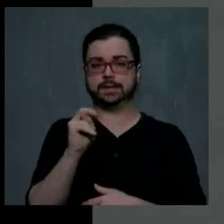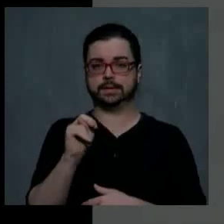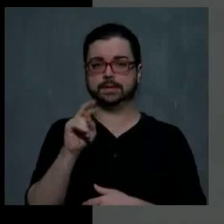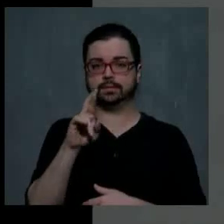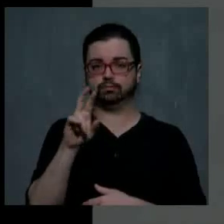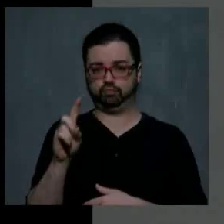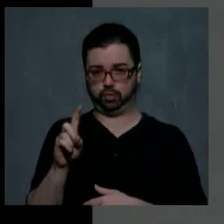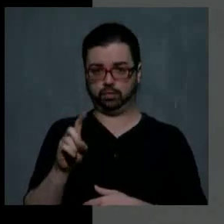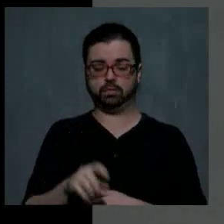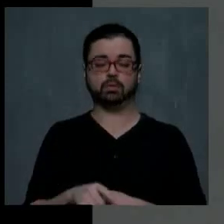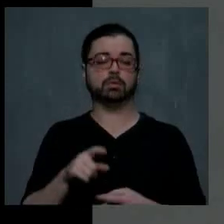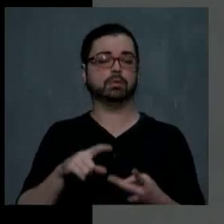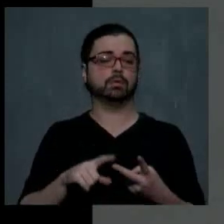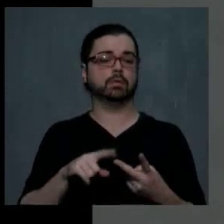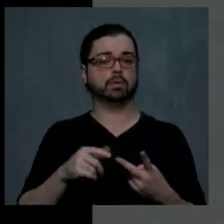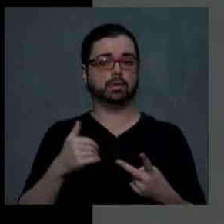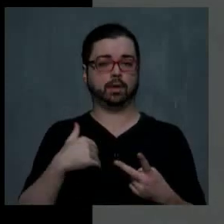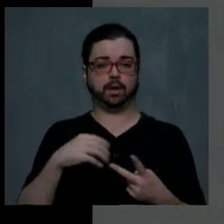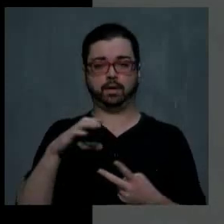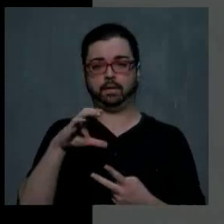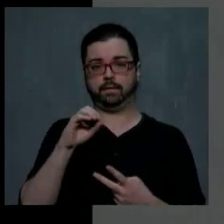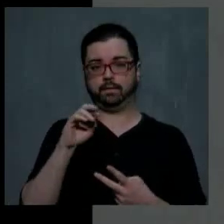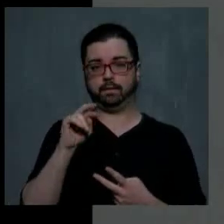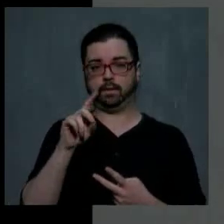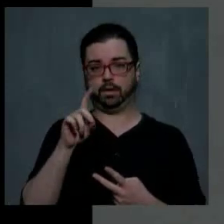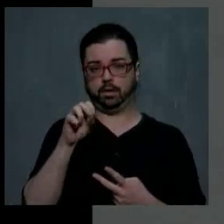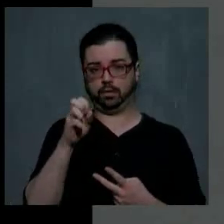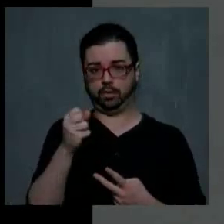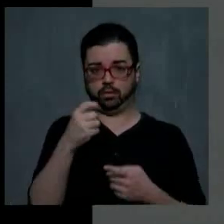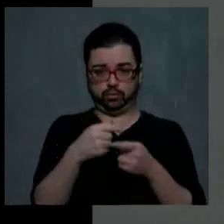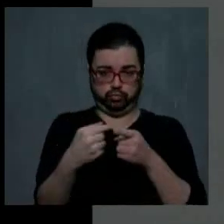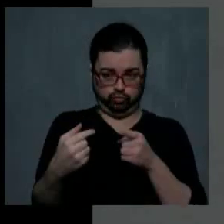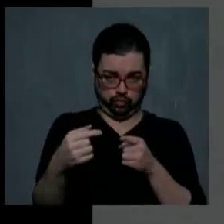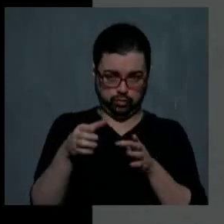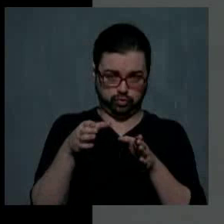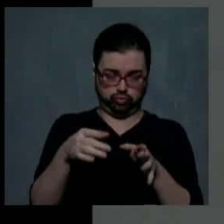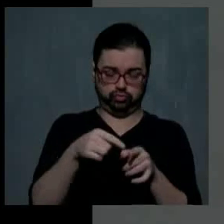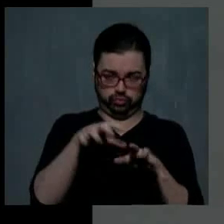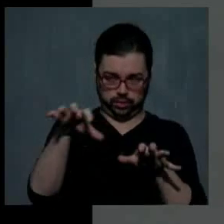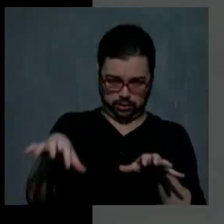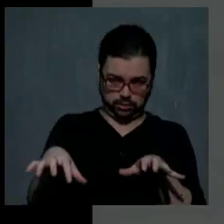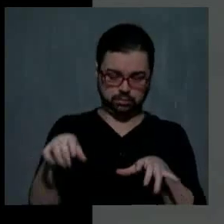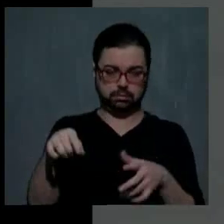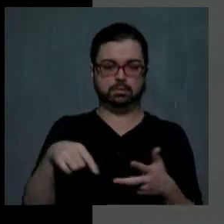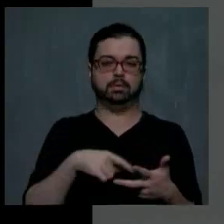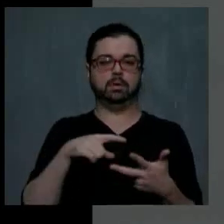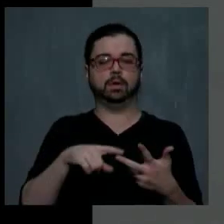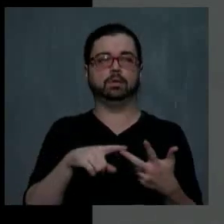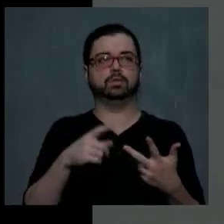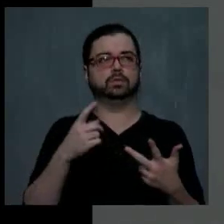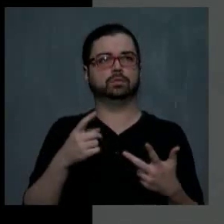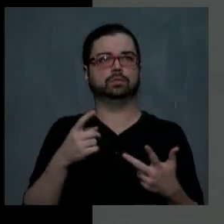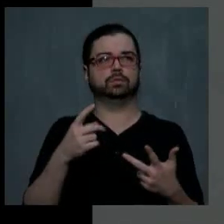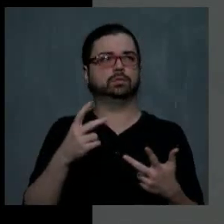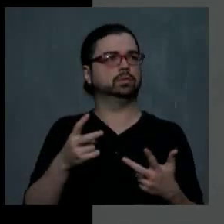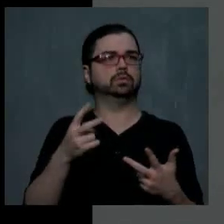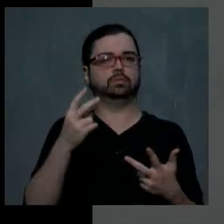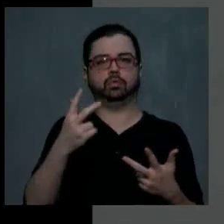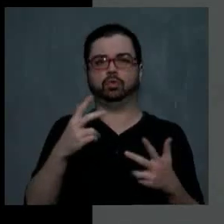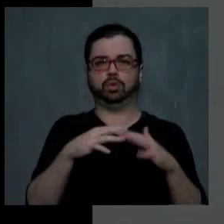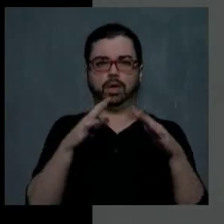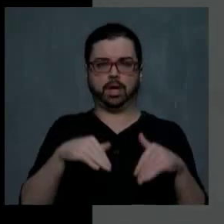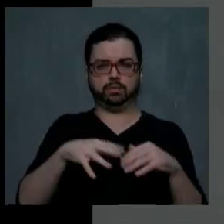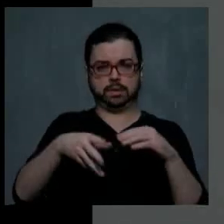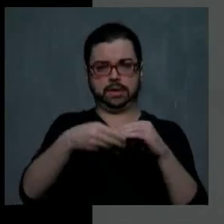There's condos across the street from me. There are 1, 2, 3 housing additions